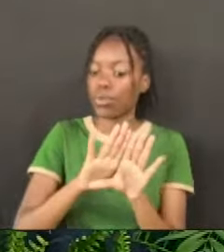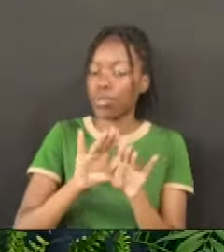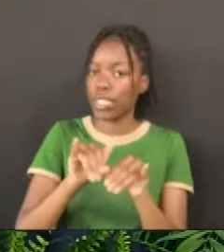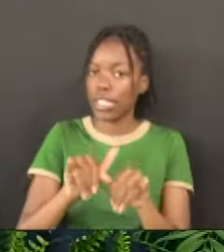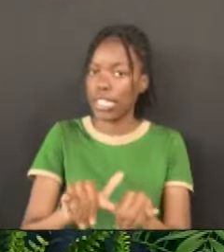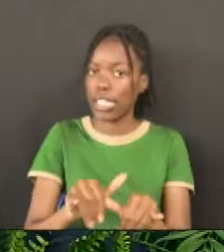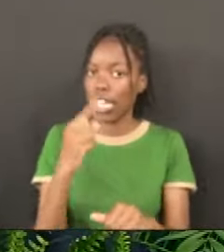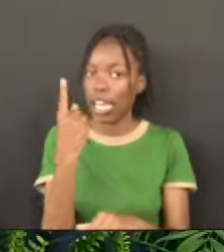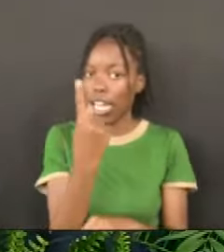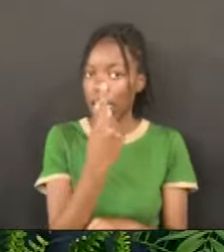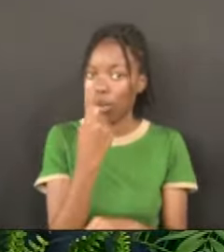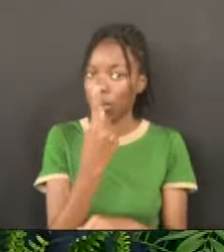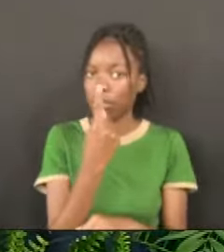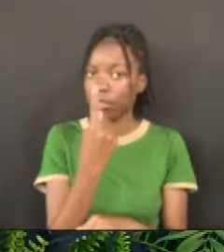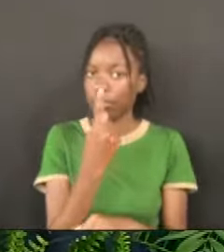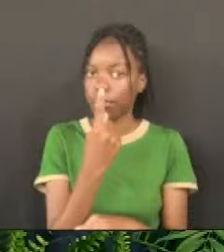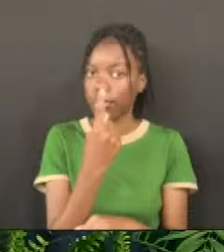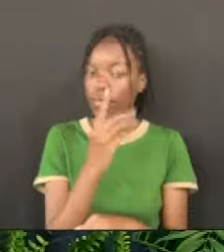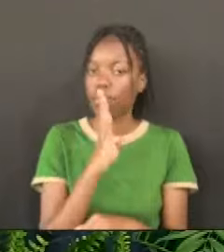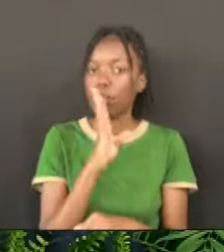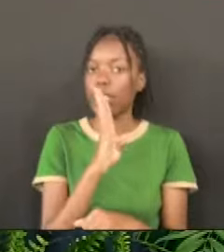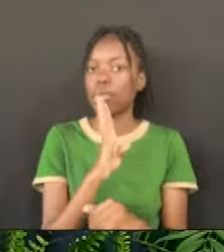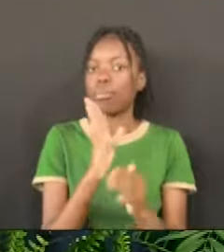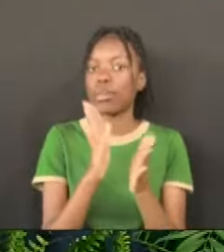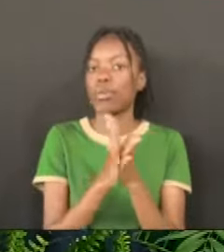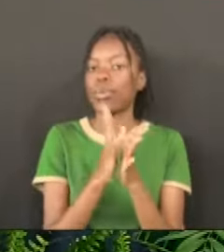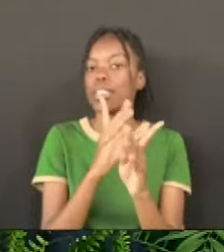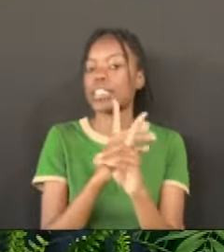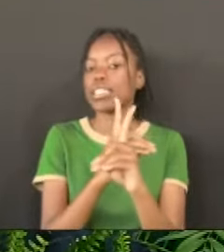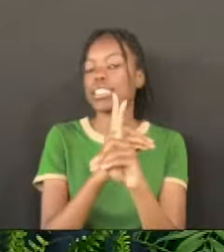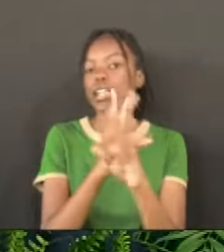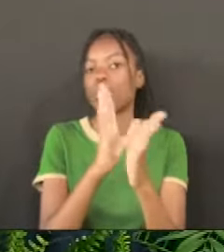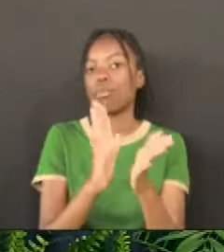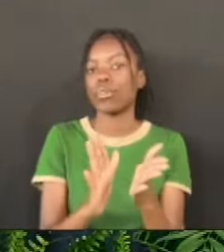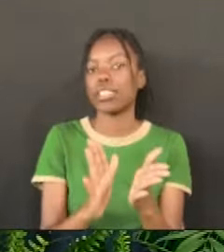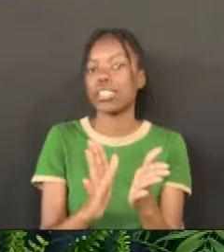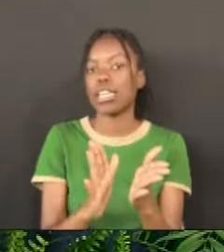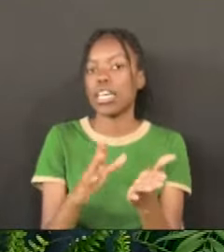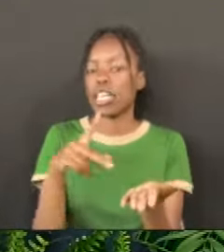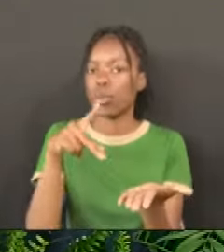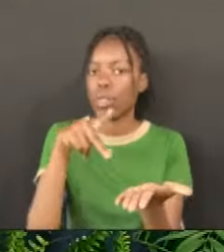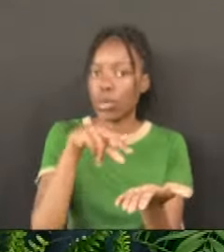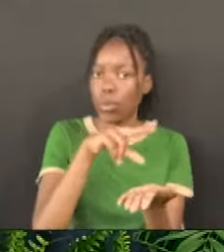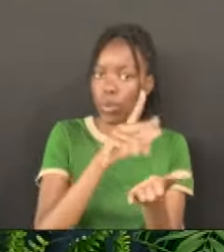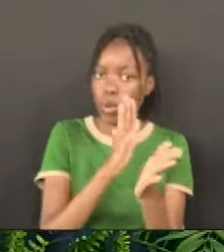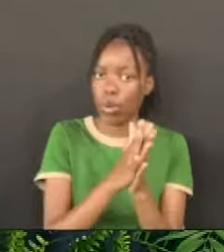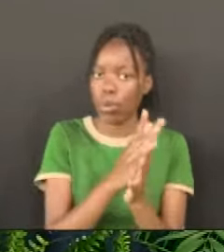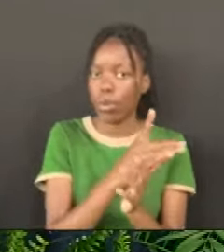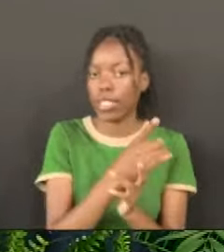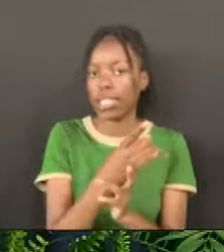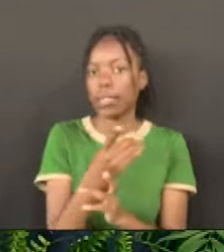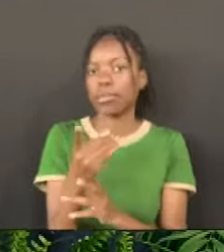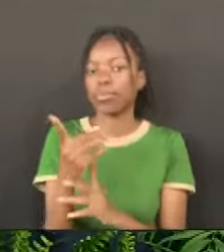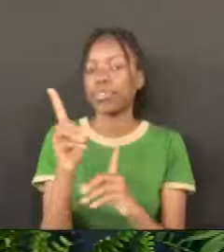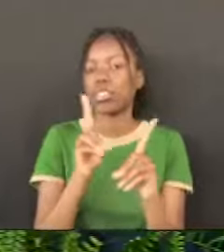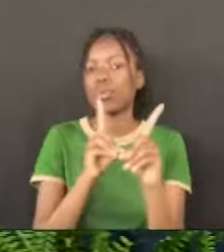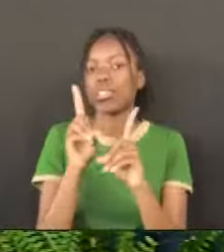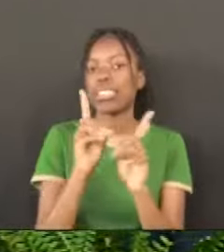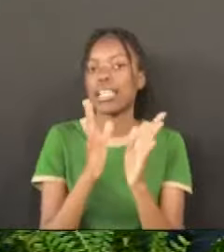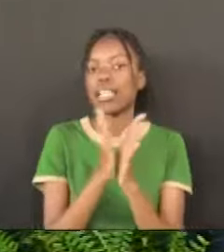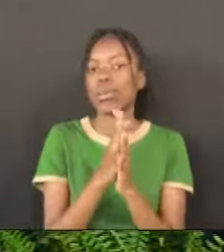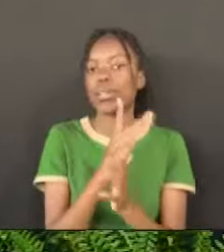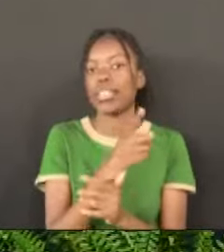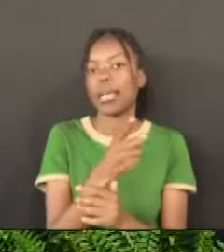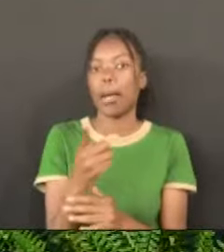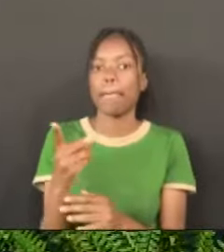He will be with them. He will walk with them. He will journey with them.